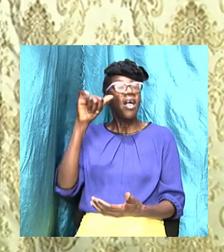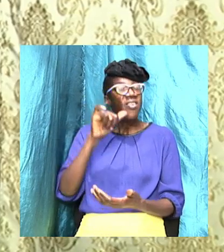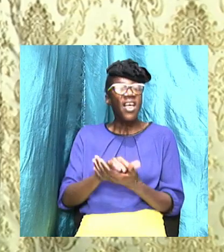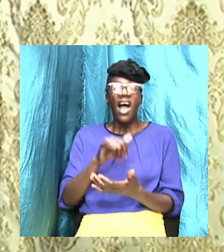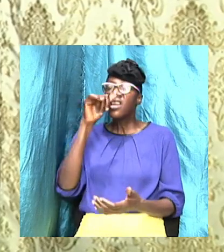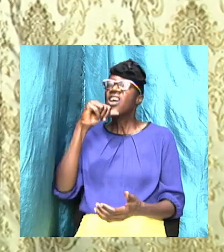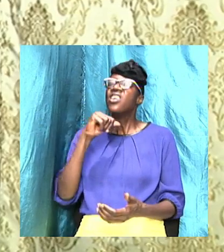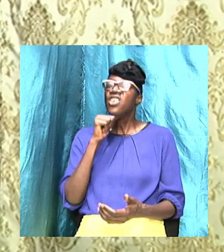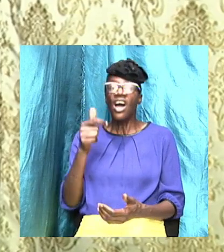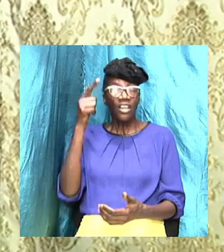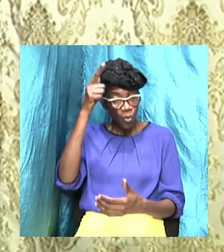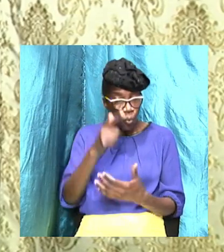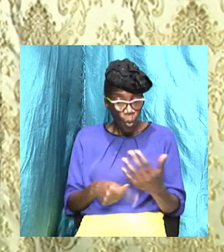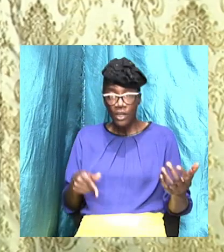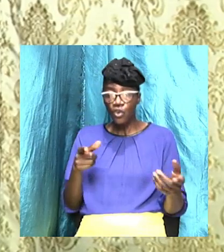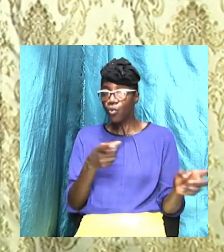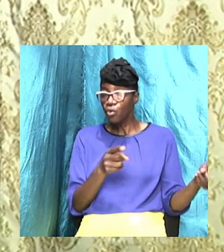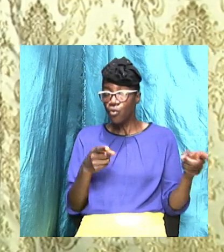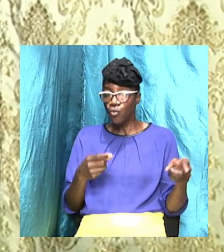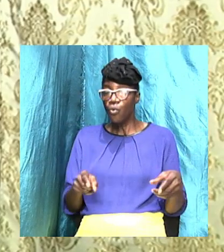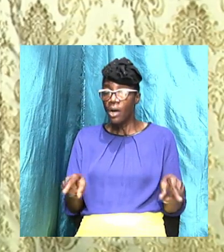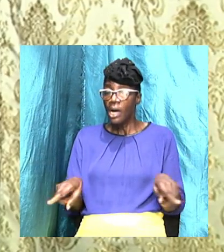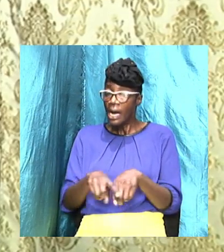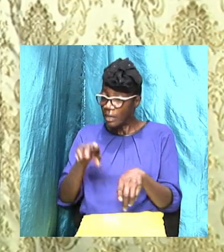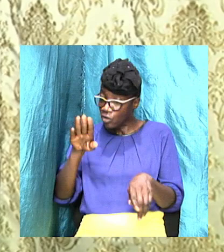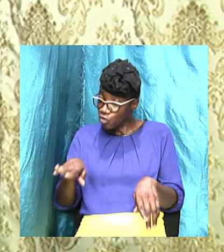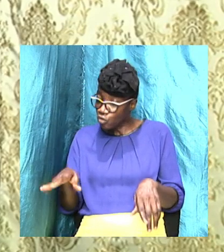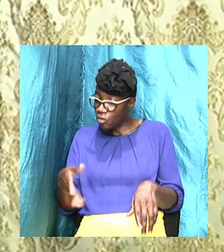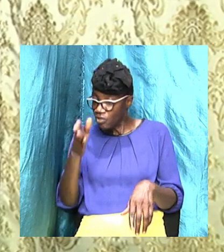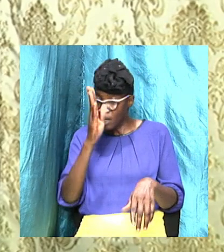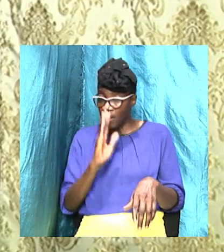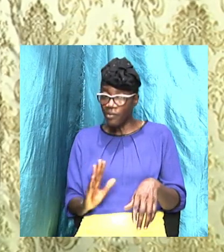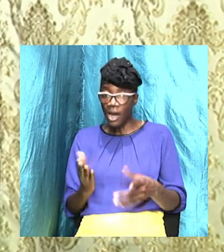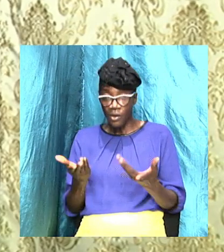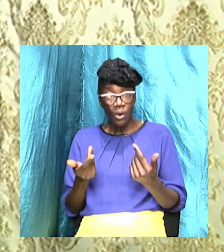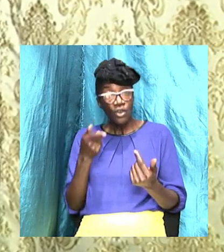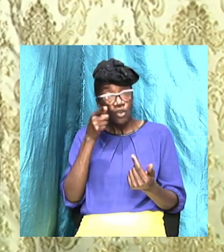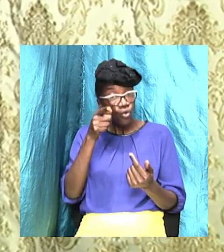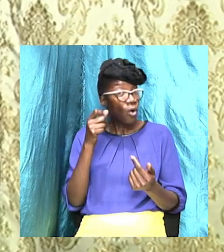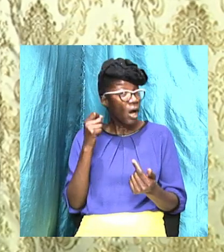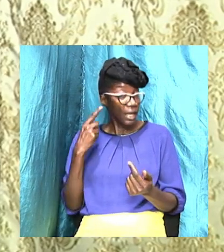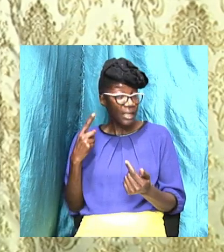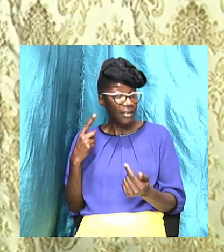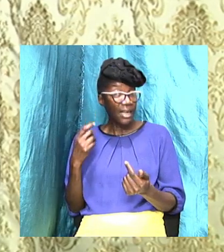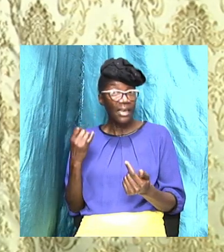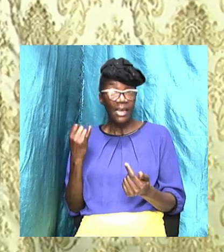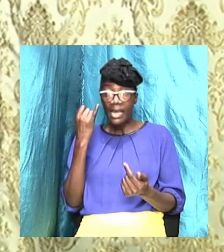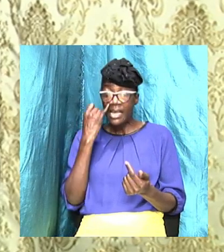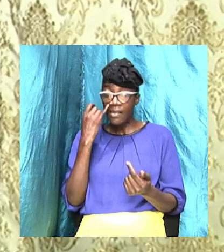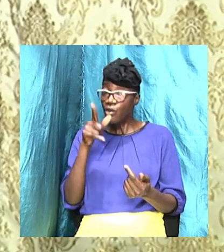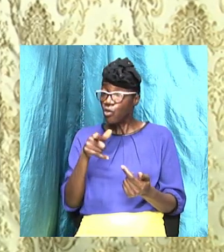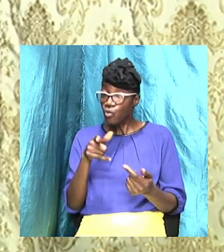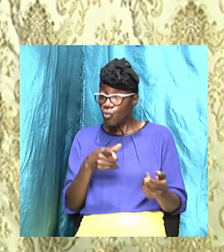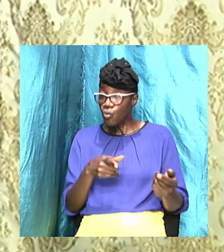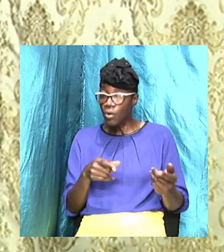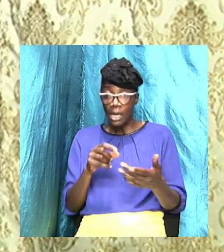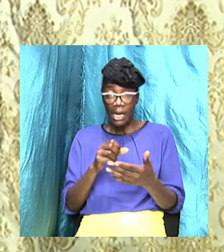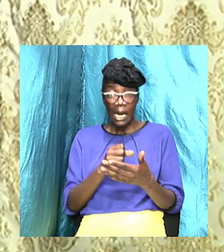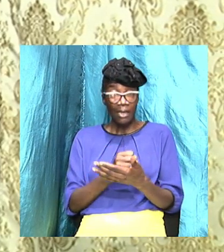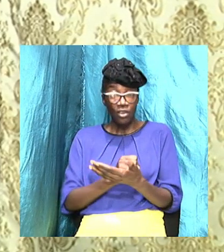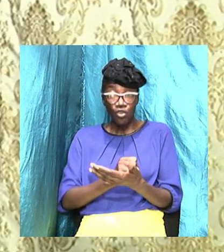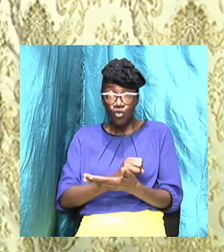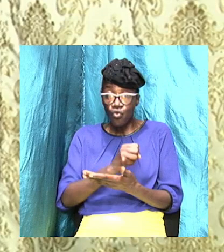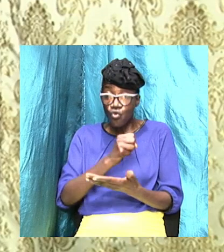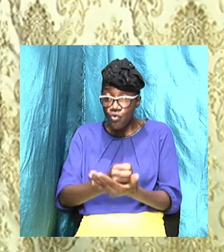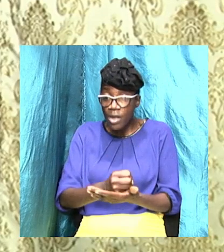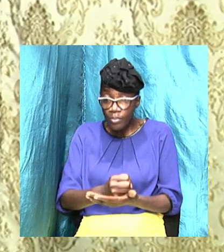do as children of God. I want us to understand that if we are going to do as the scriptures say, be ye